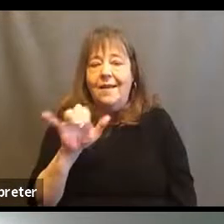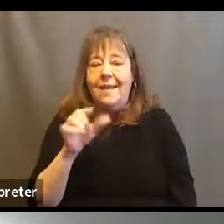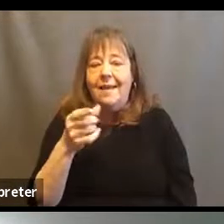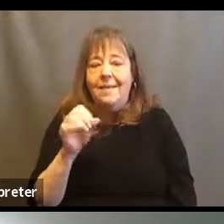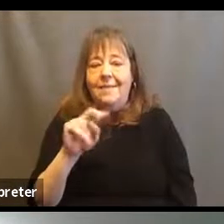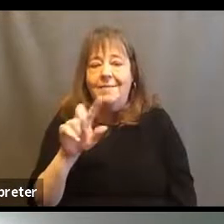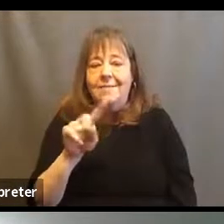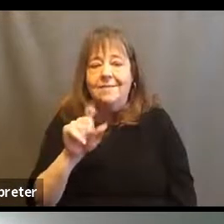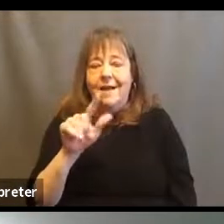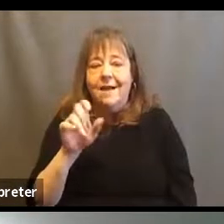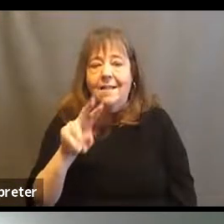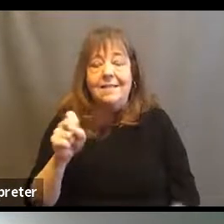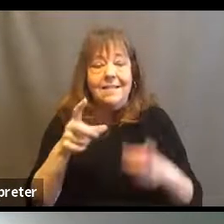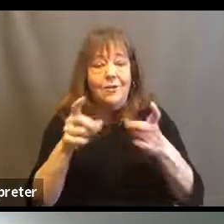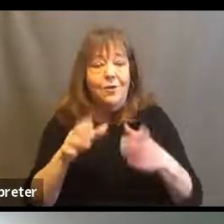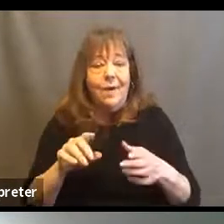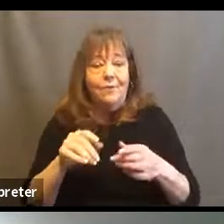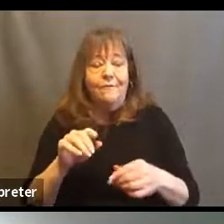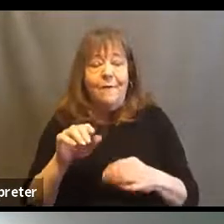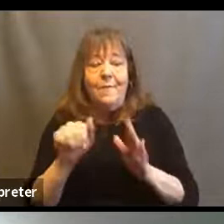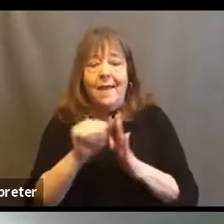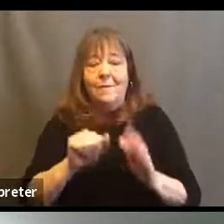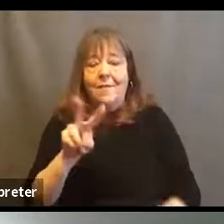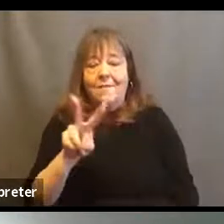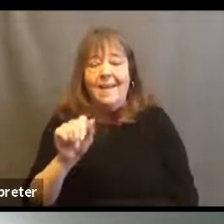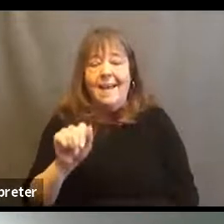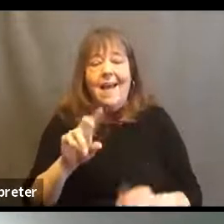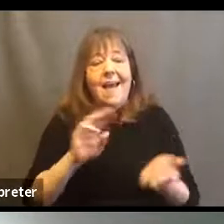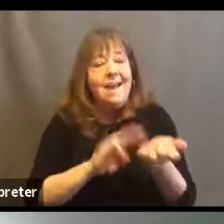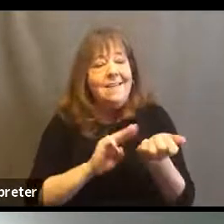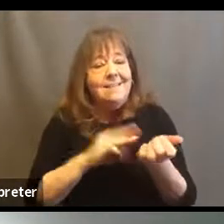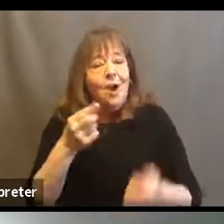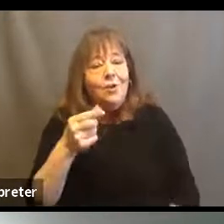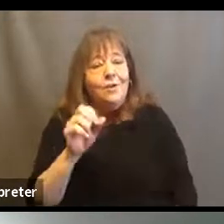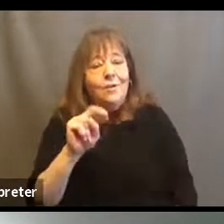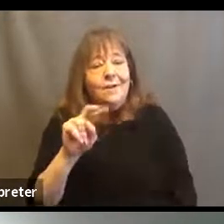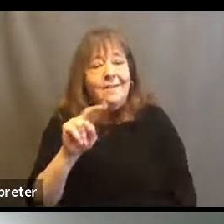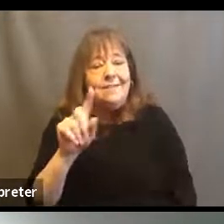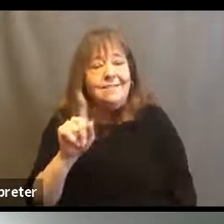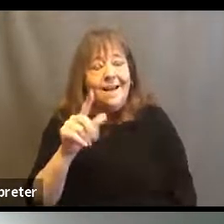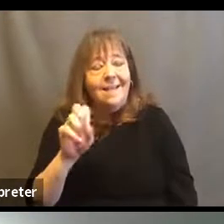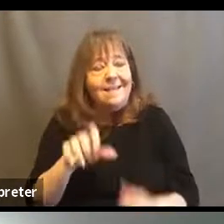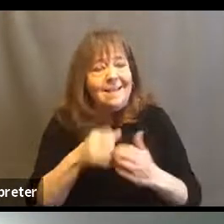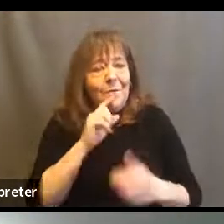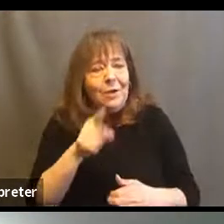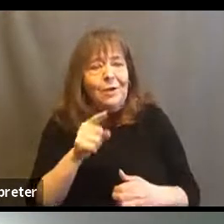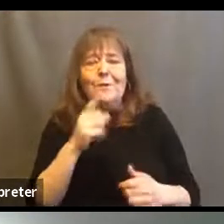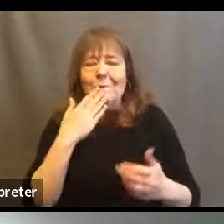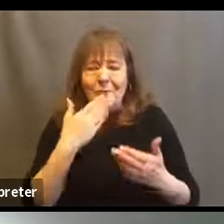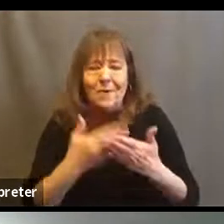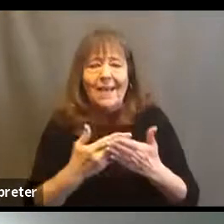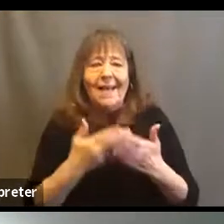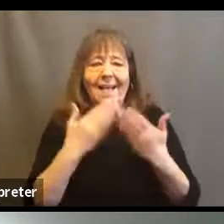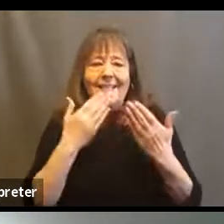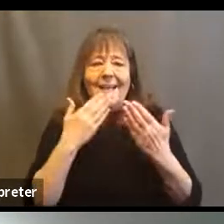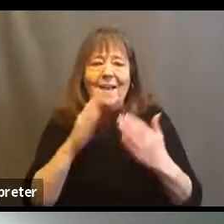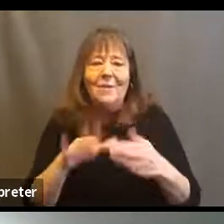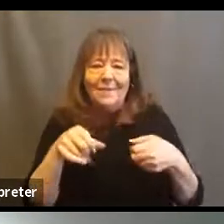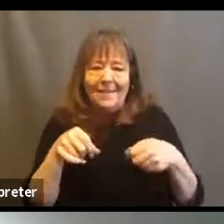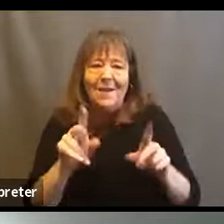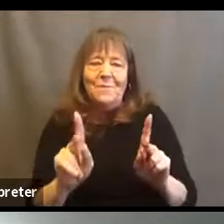Director of the Amarillo VA. Dr. Gonzalez, how are you? I'm doing well, Dave. First of all, thank you for this